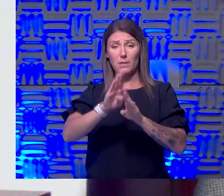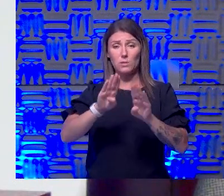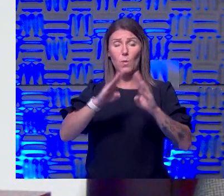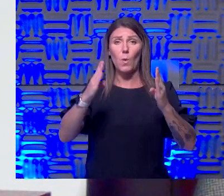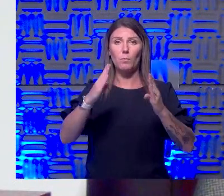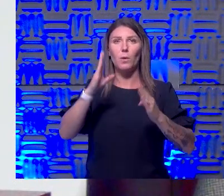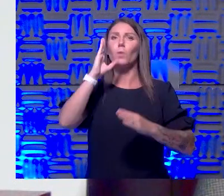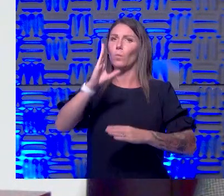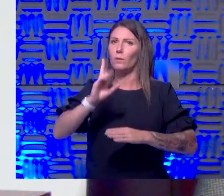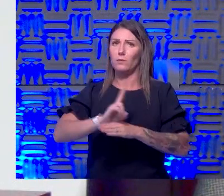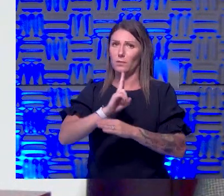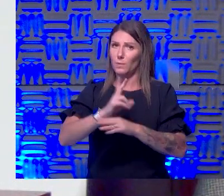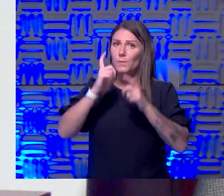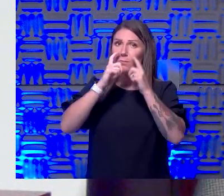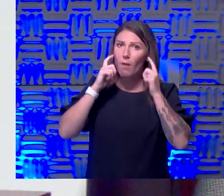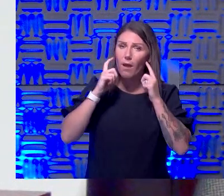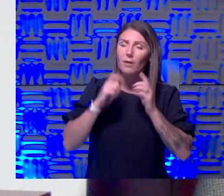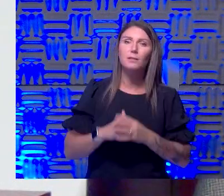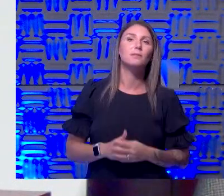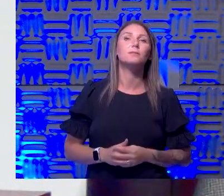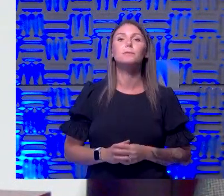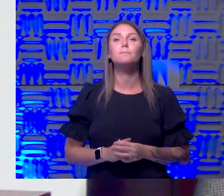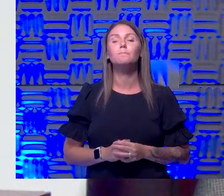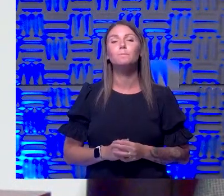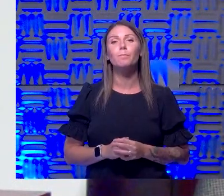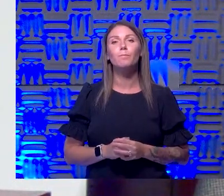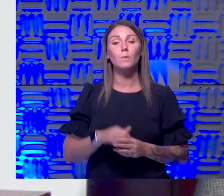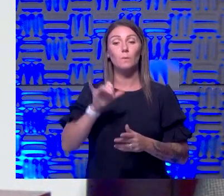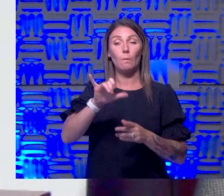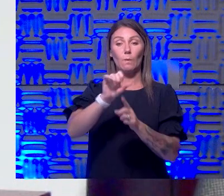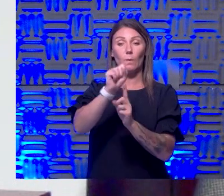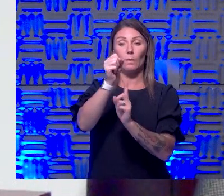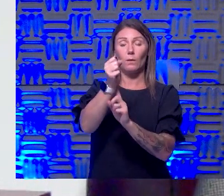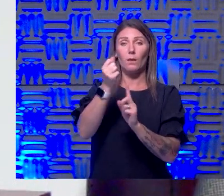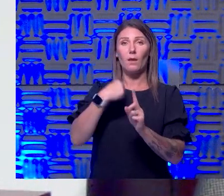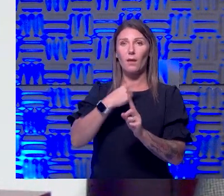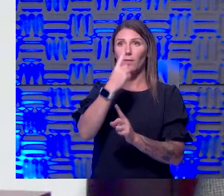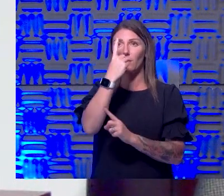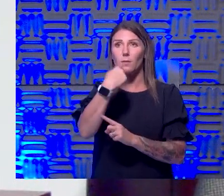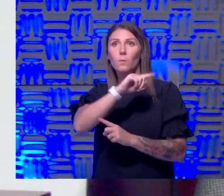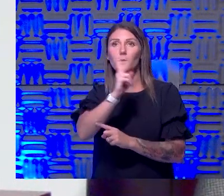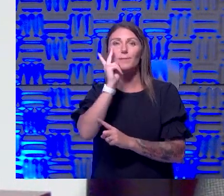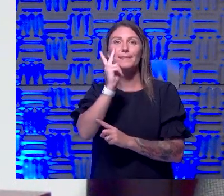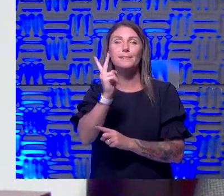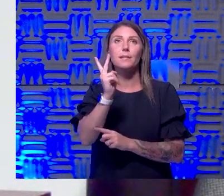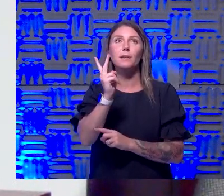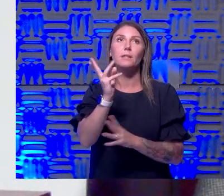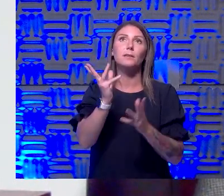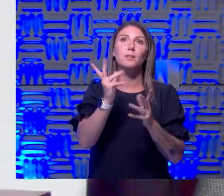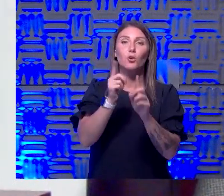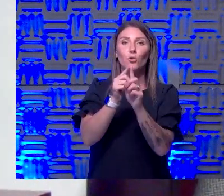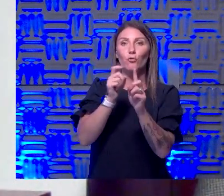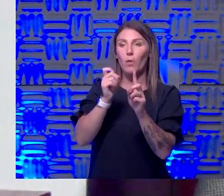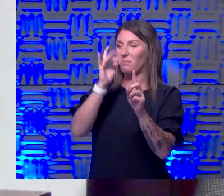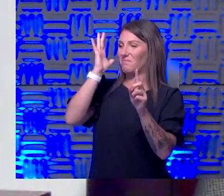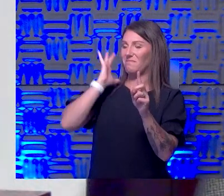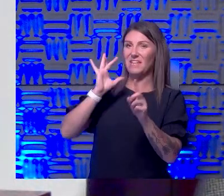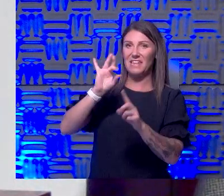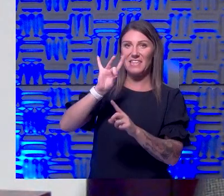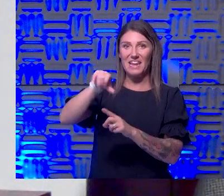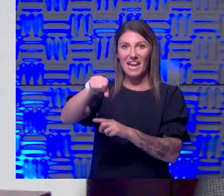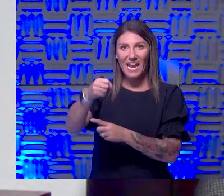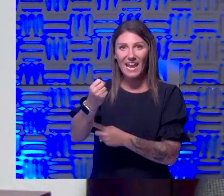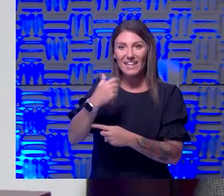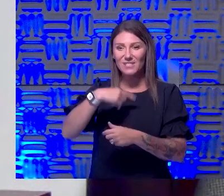mask. And so in that case, that's where, I think we see, from back in the 80s, I